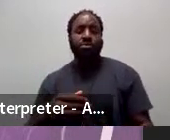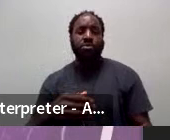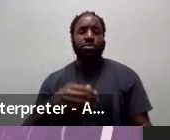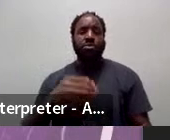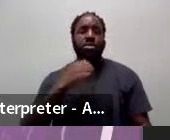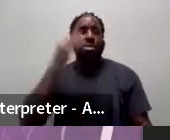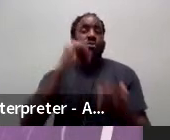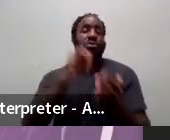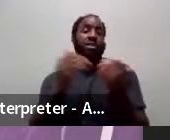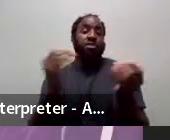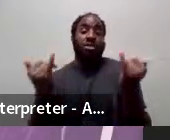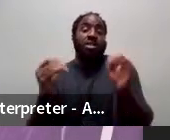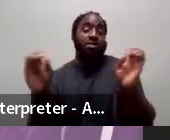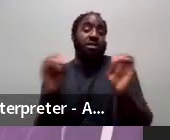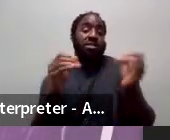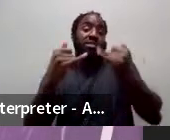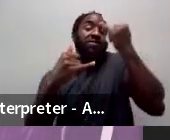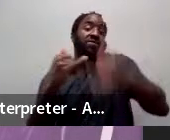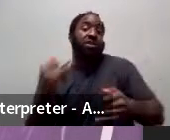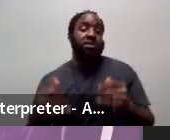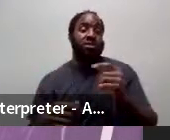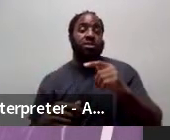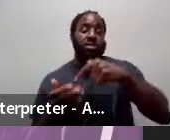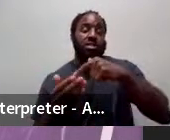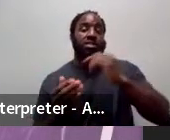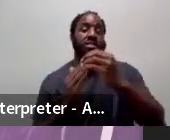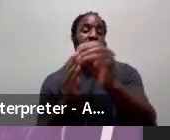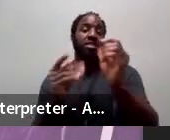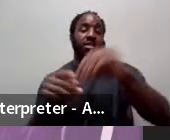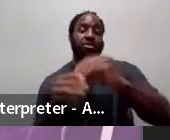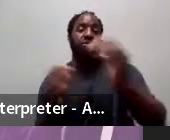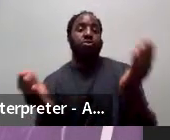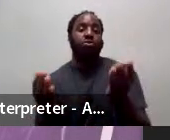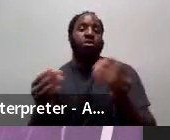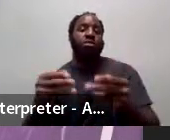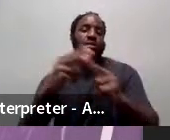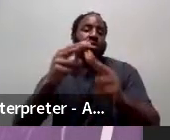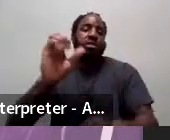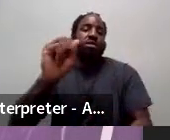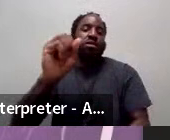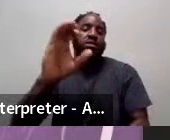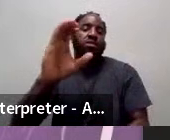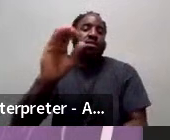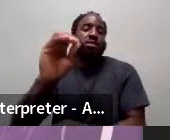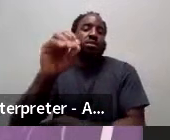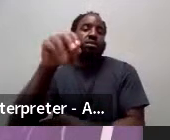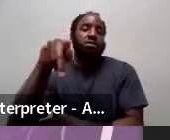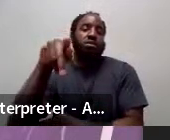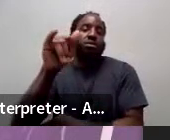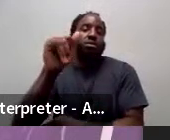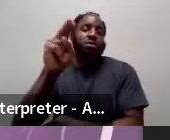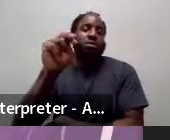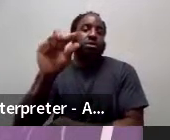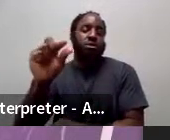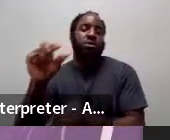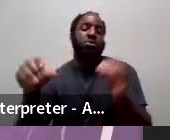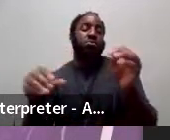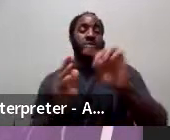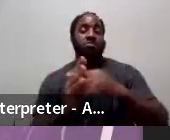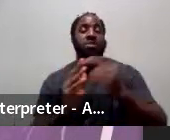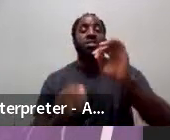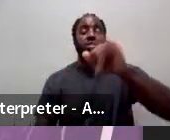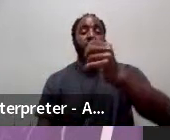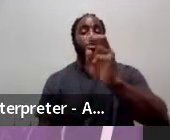is finalized here. This is really leading into what we call scoping, which is part of our environmental work. And so on January 9th, and we'll have some